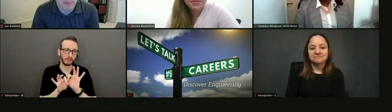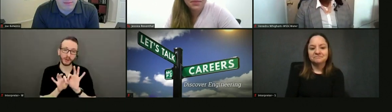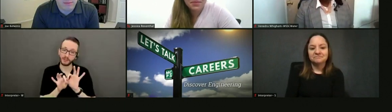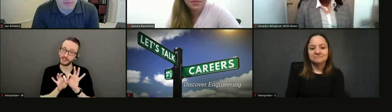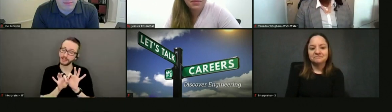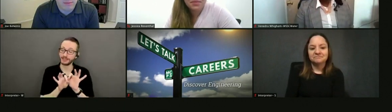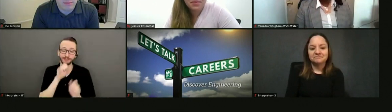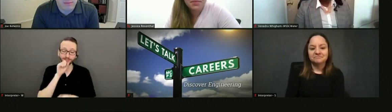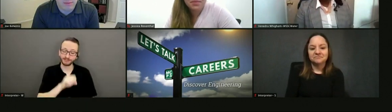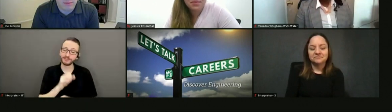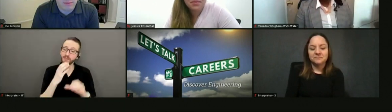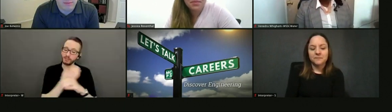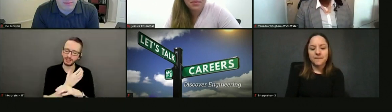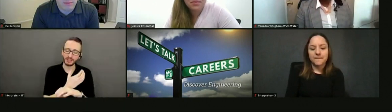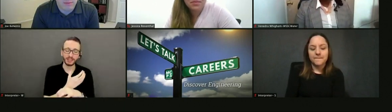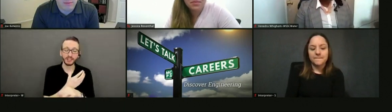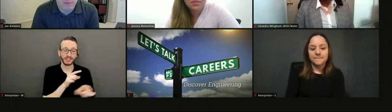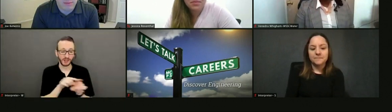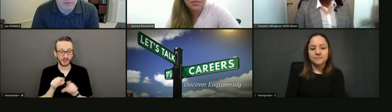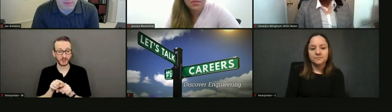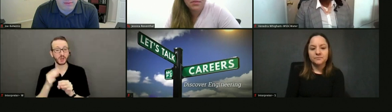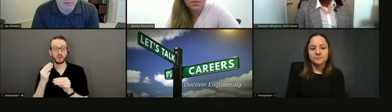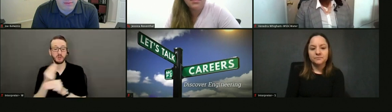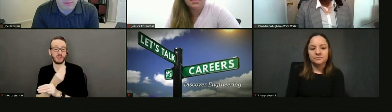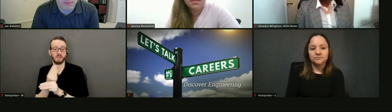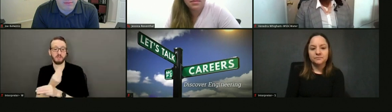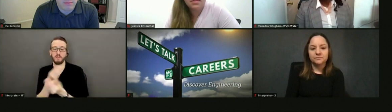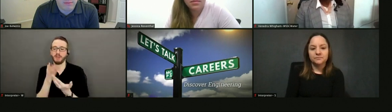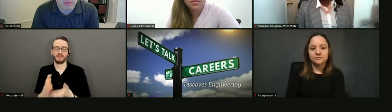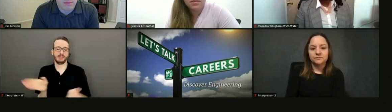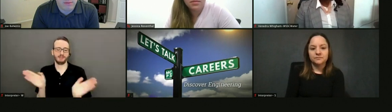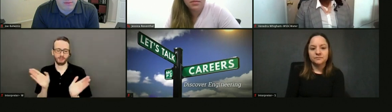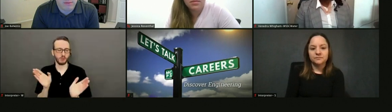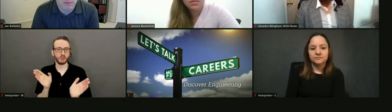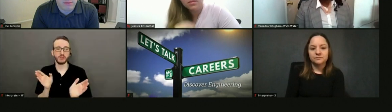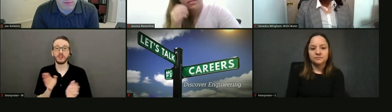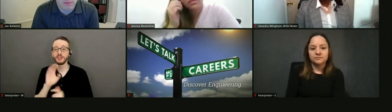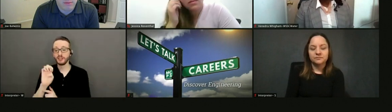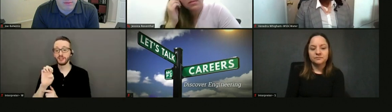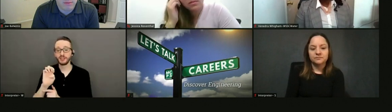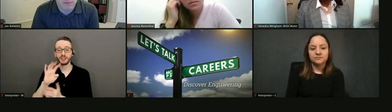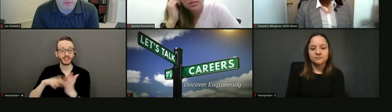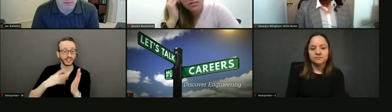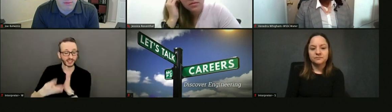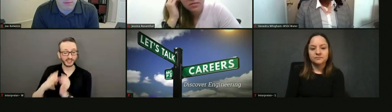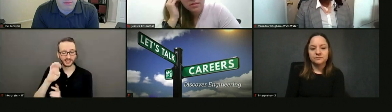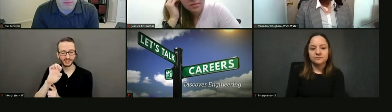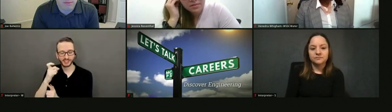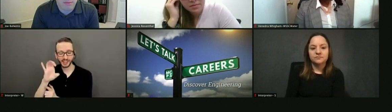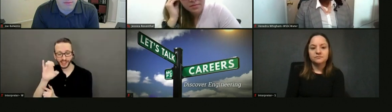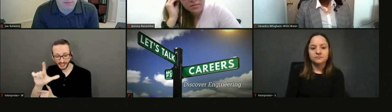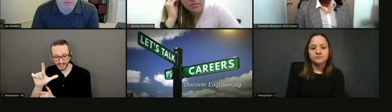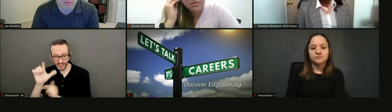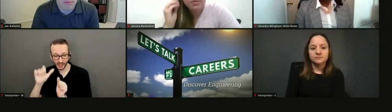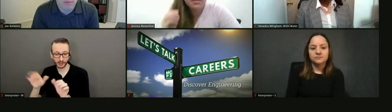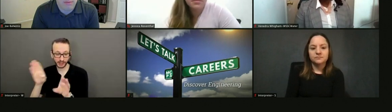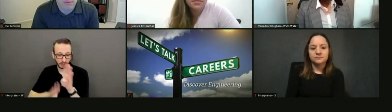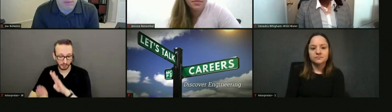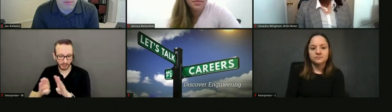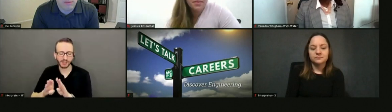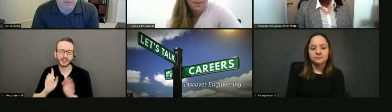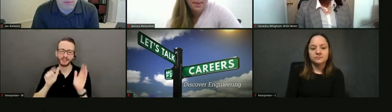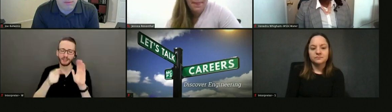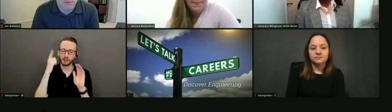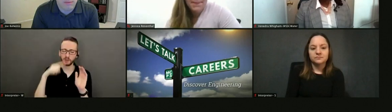of calculus and also just math tools in general. So Excel does some basic stuff, and you'll get exposed to MATLAB and